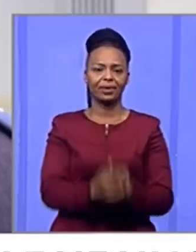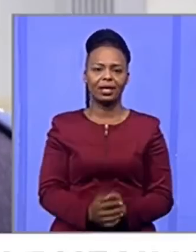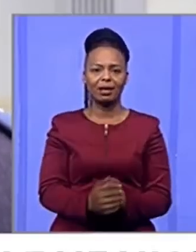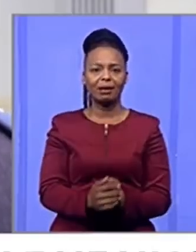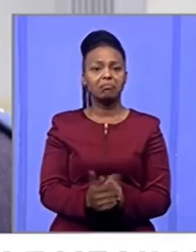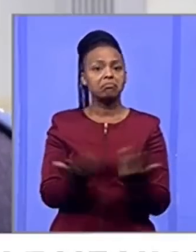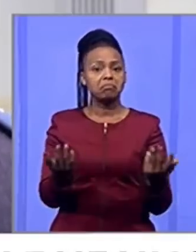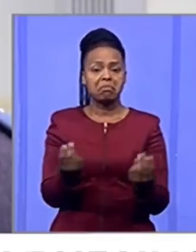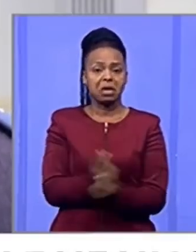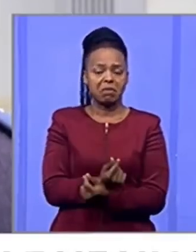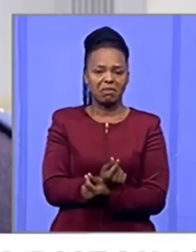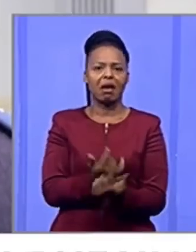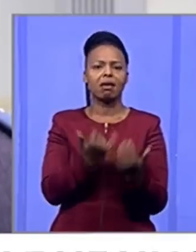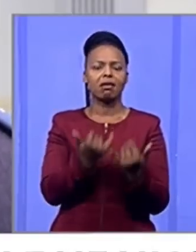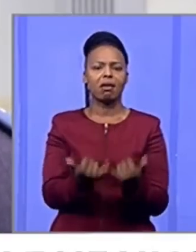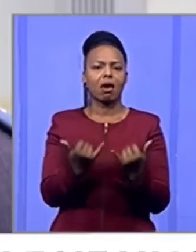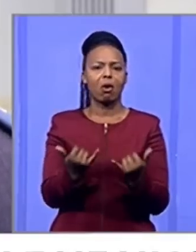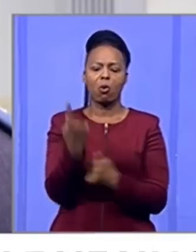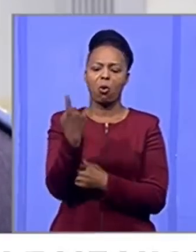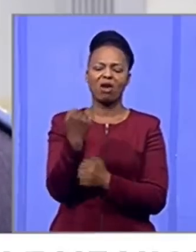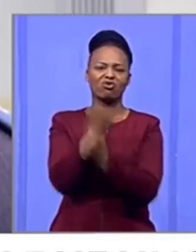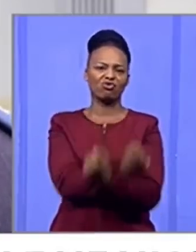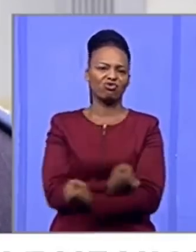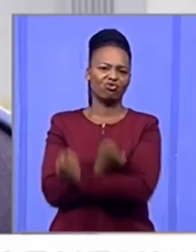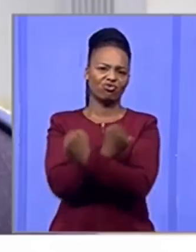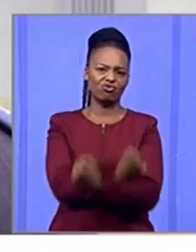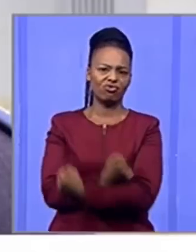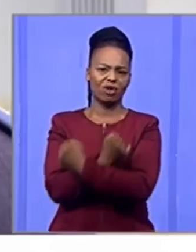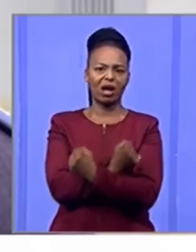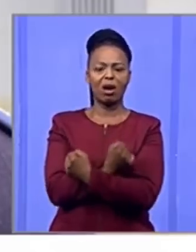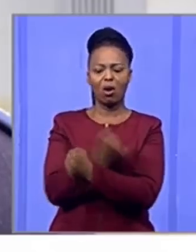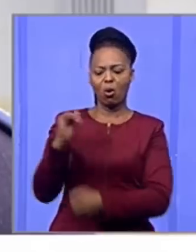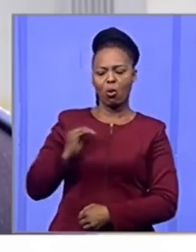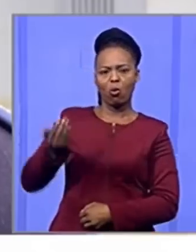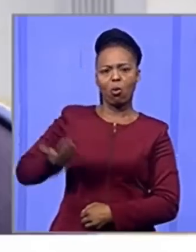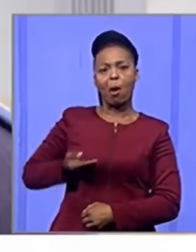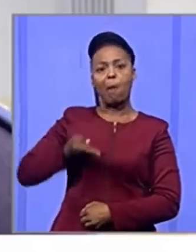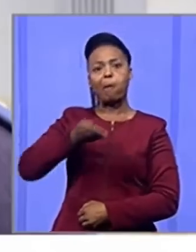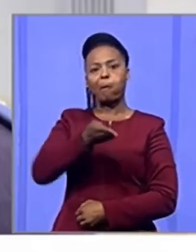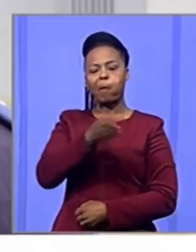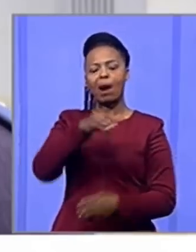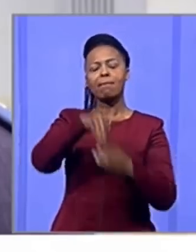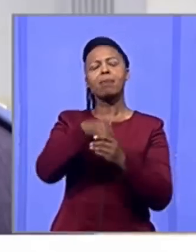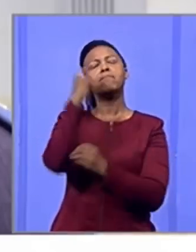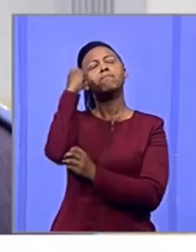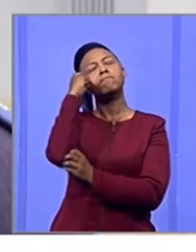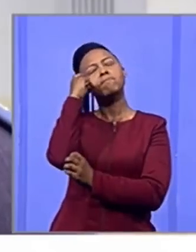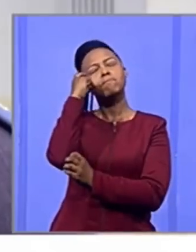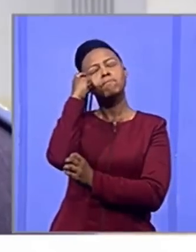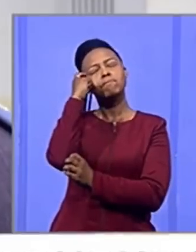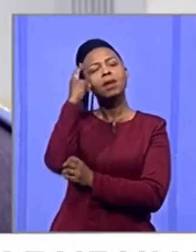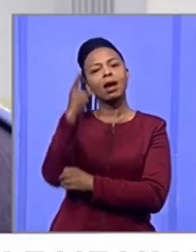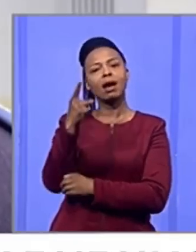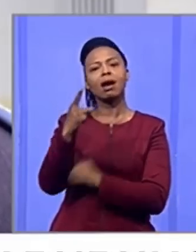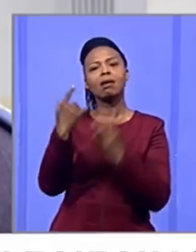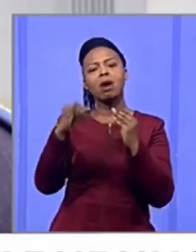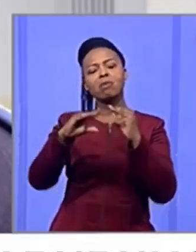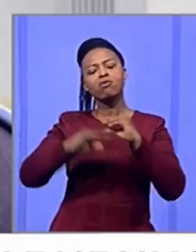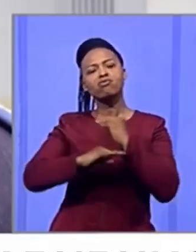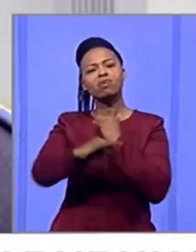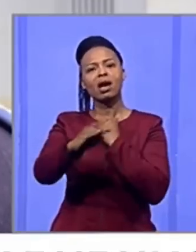unfortunately, in that particular process, within one of the trucks, there was a lady who allegedly was asleep on the bed, and unfortunately,